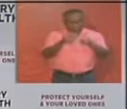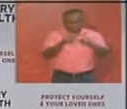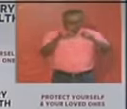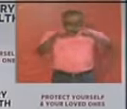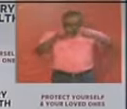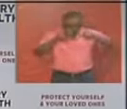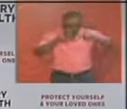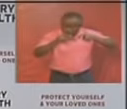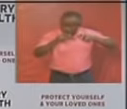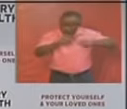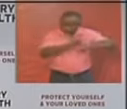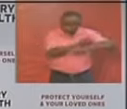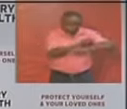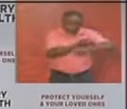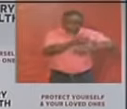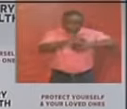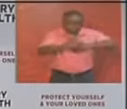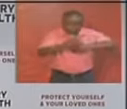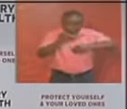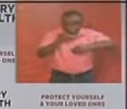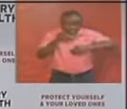PAHO, as well as AstraZeneca